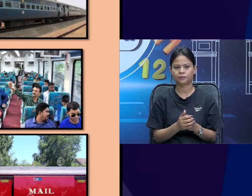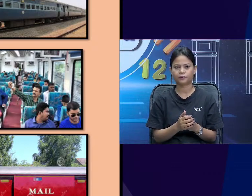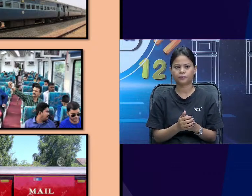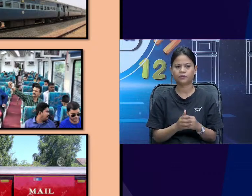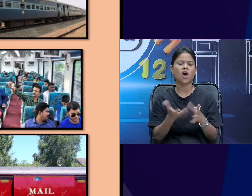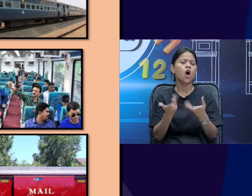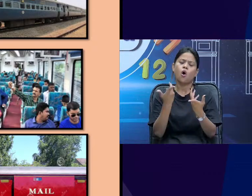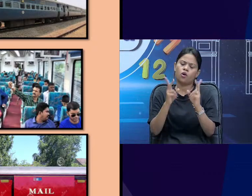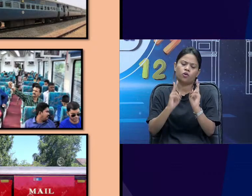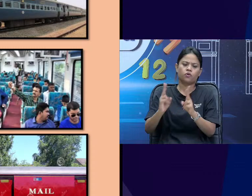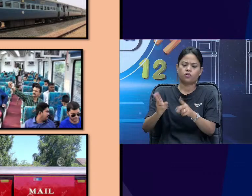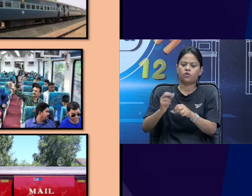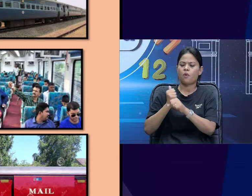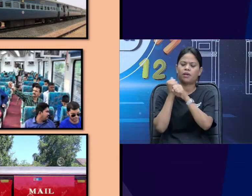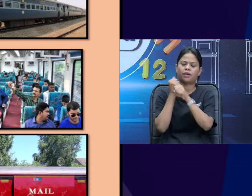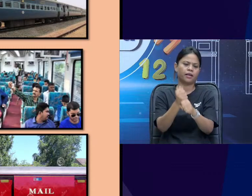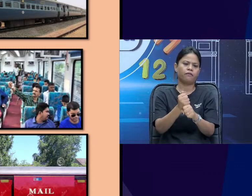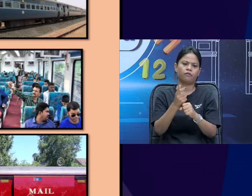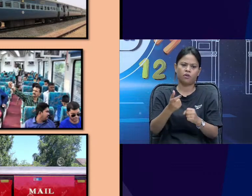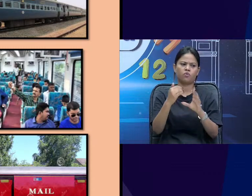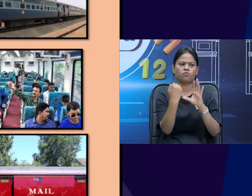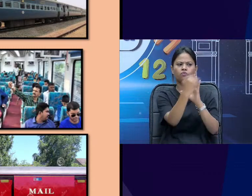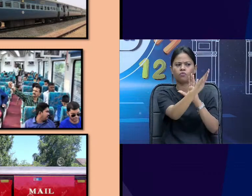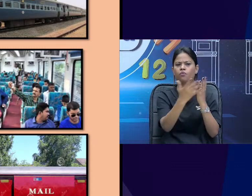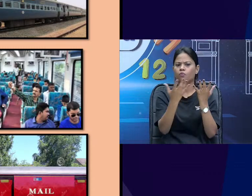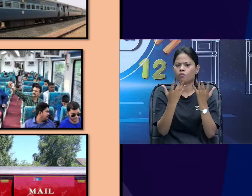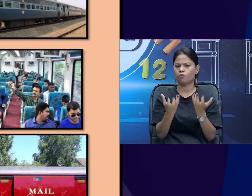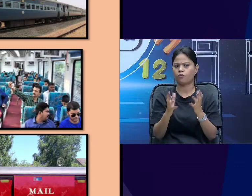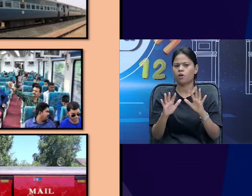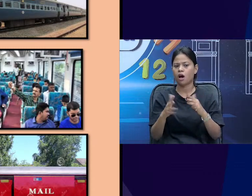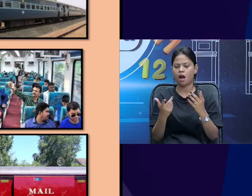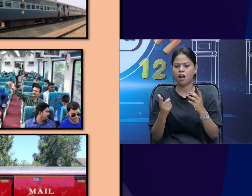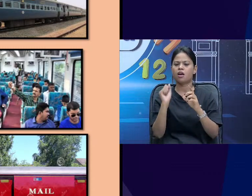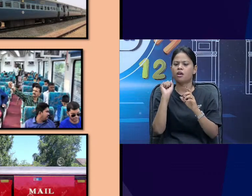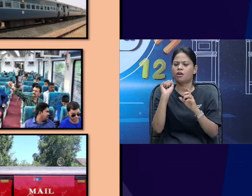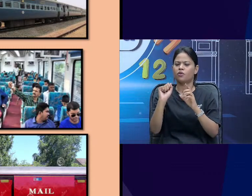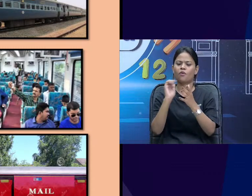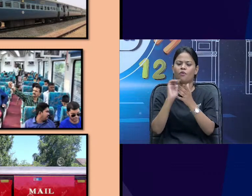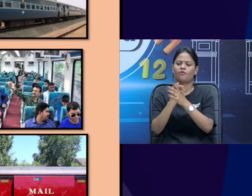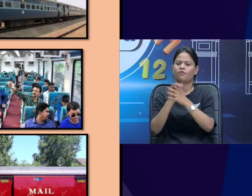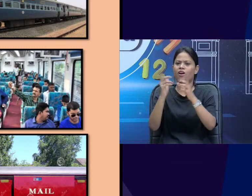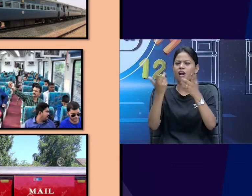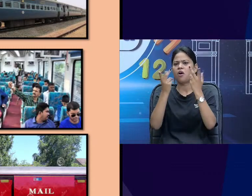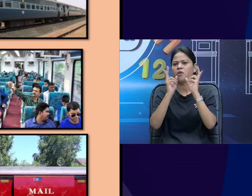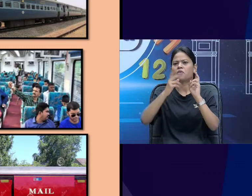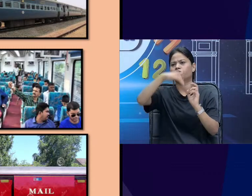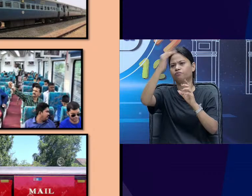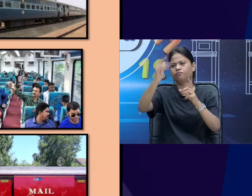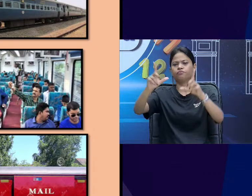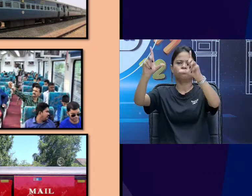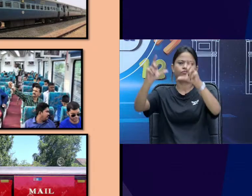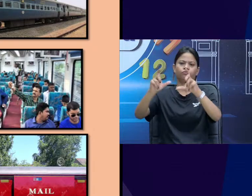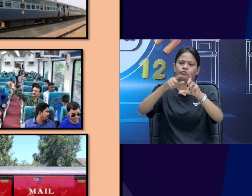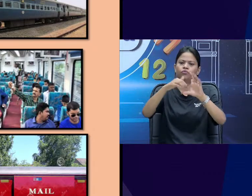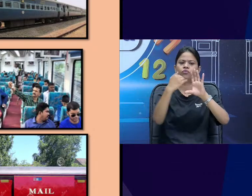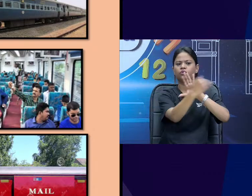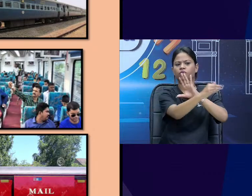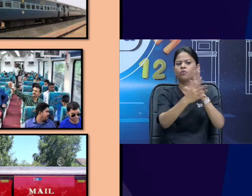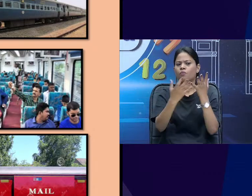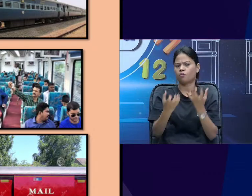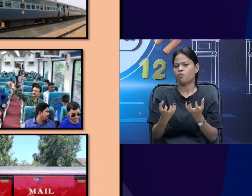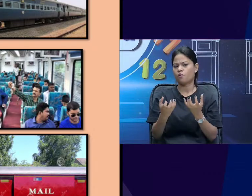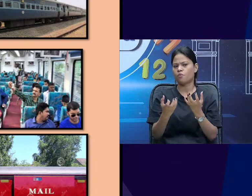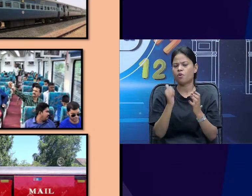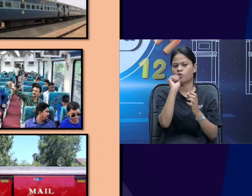a gift to your friend. Say what, a photograph of a scenery. If you want to send a photograph of a scenery to